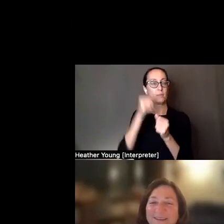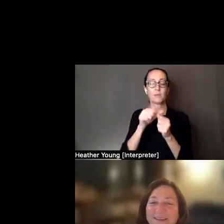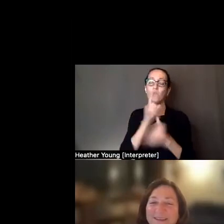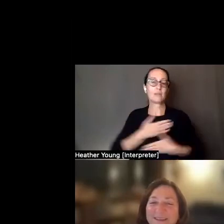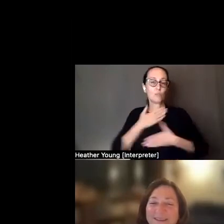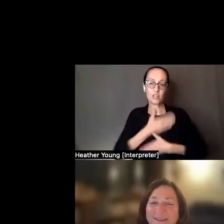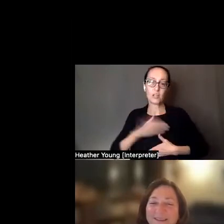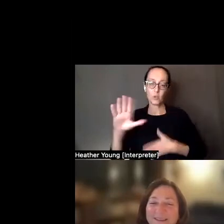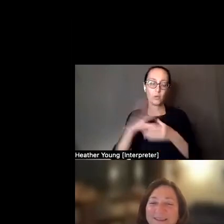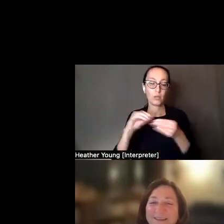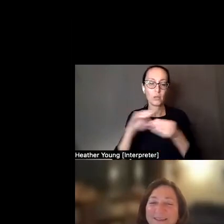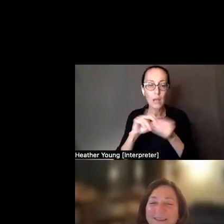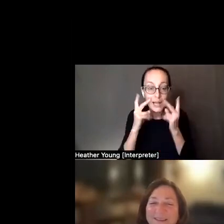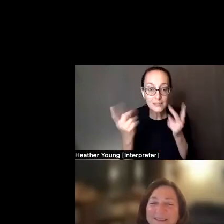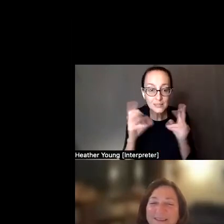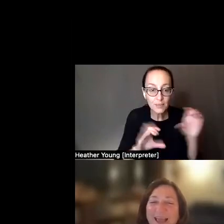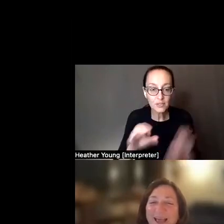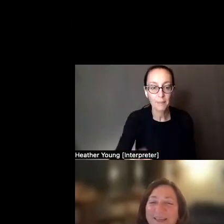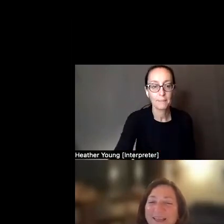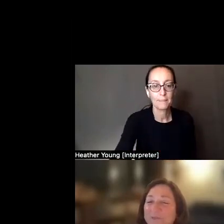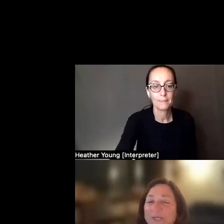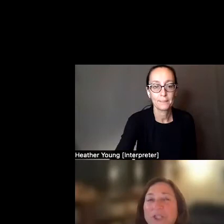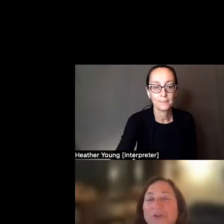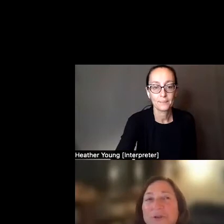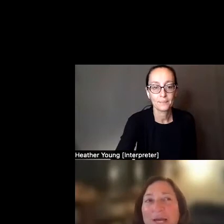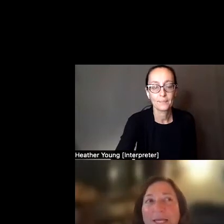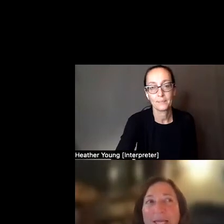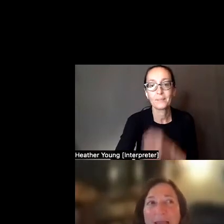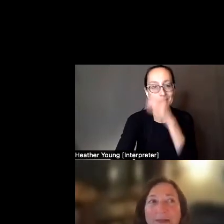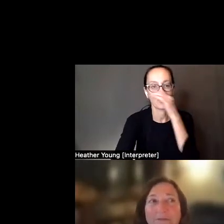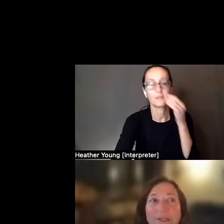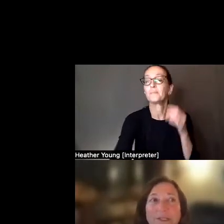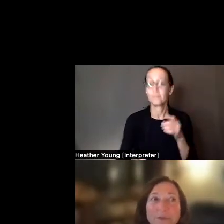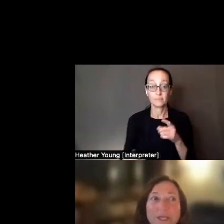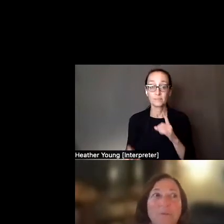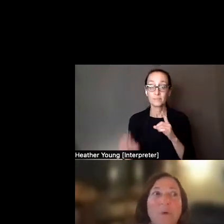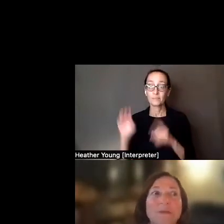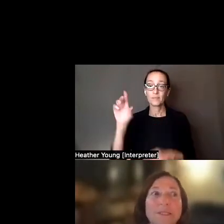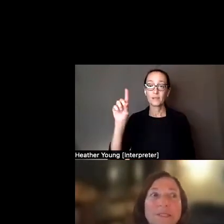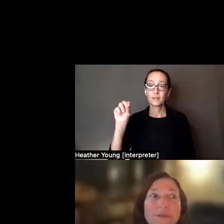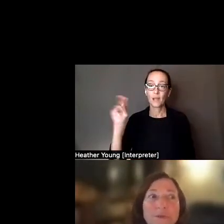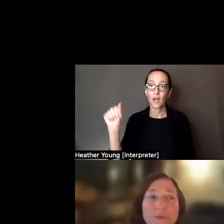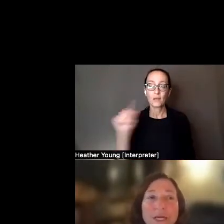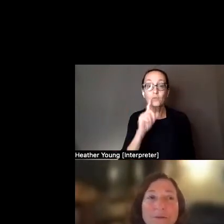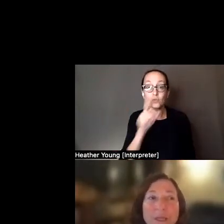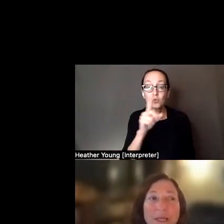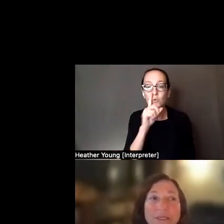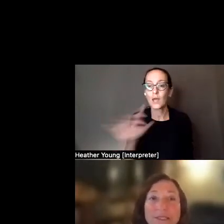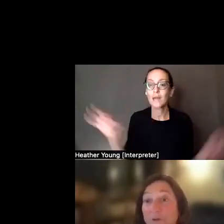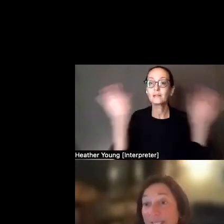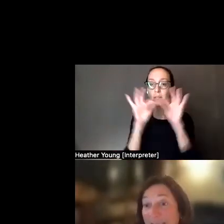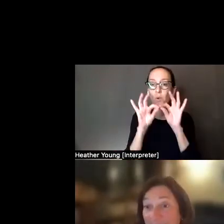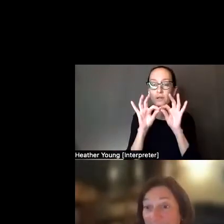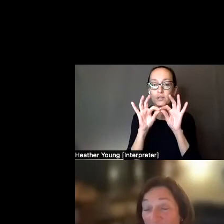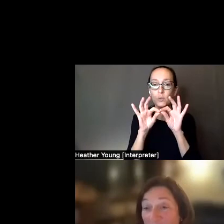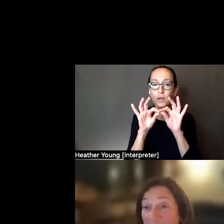And I see that we have something in chat. Yeah, that's really true. And of course, it's really important to turn